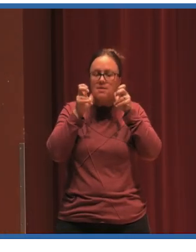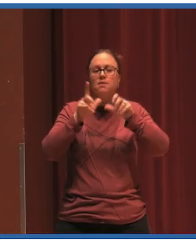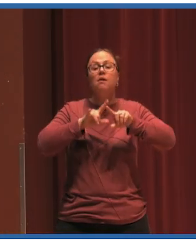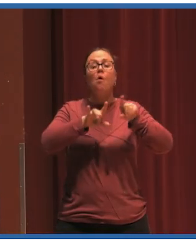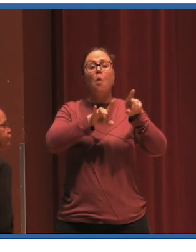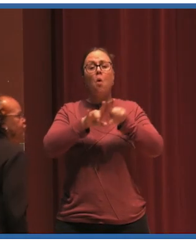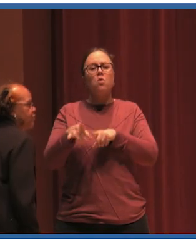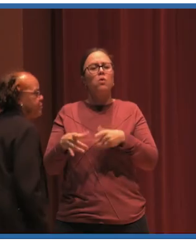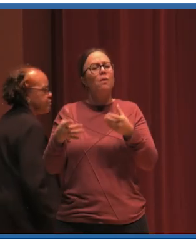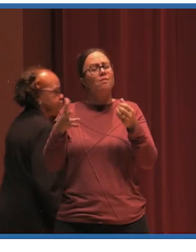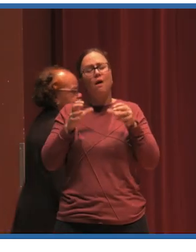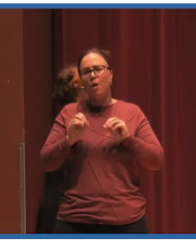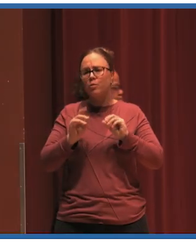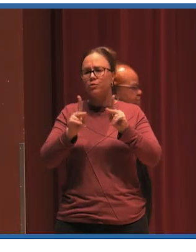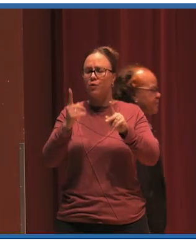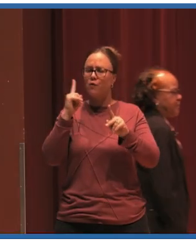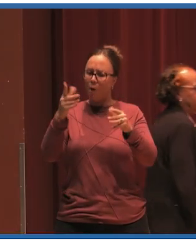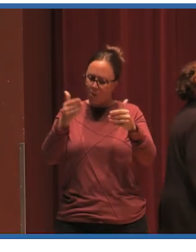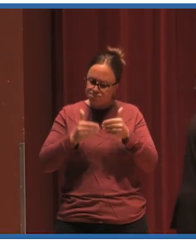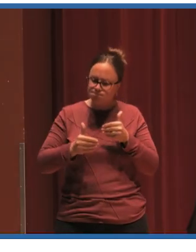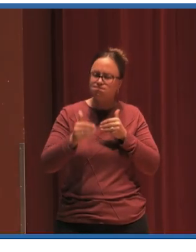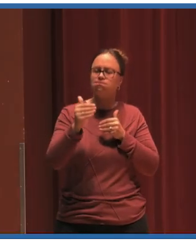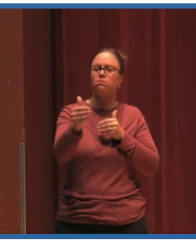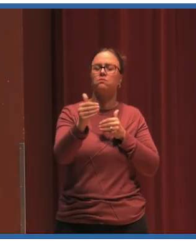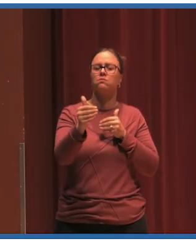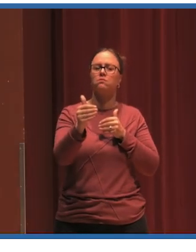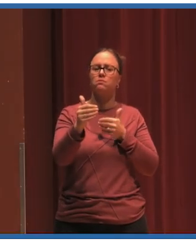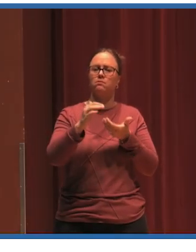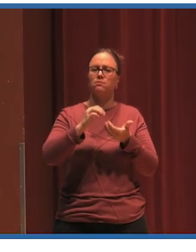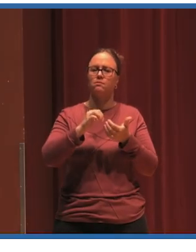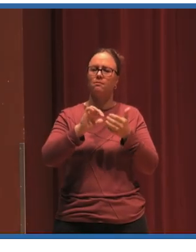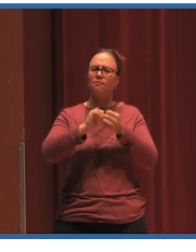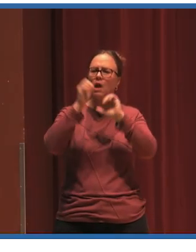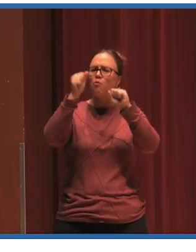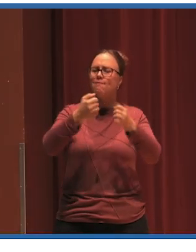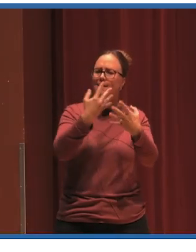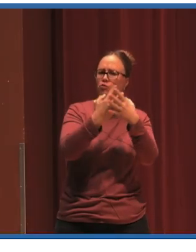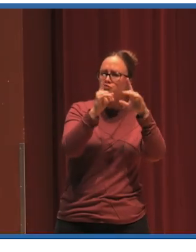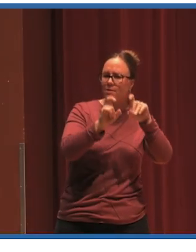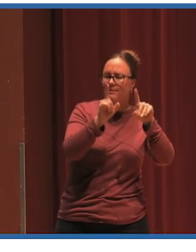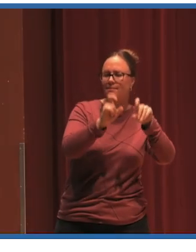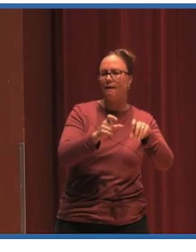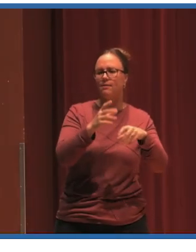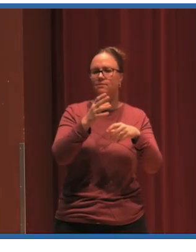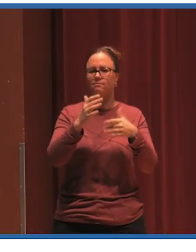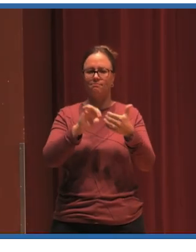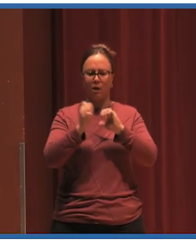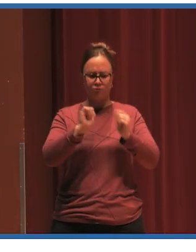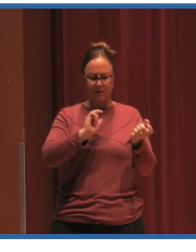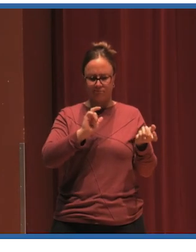lot of opportunity for moving forward in terms of screening and testing, and also leveraging so much of what's going on around